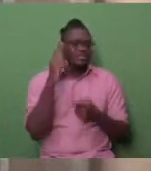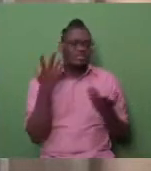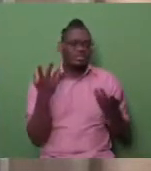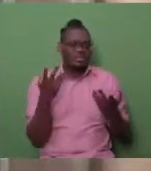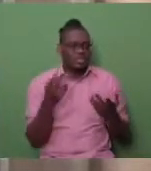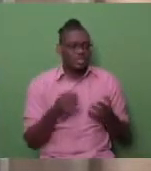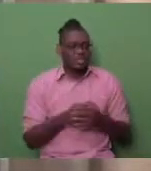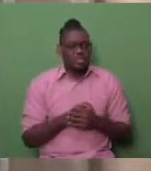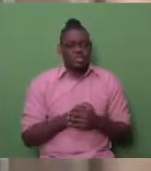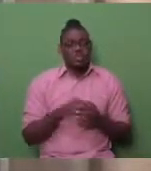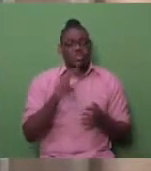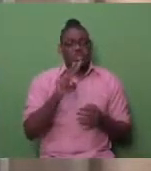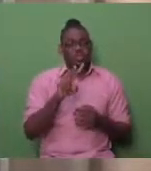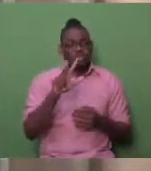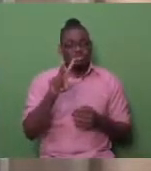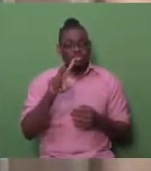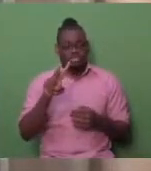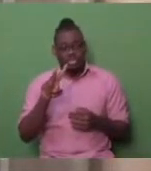estimates